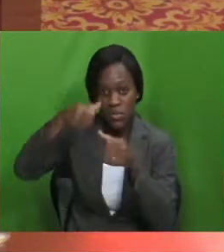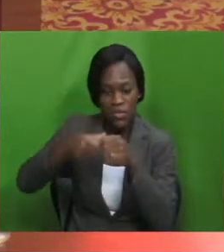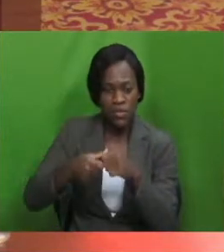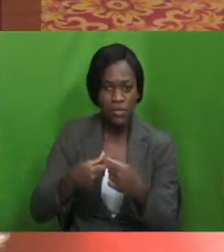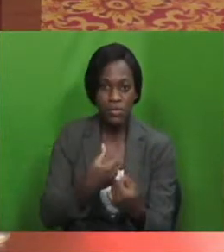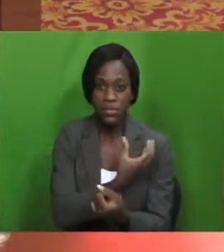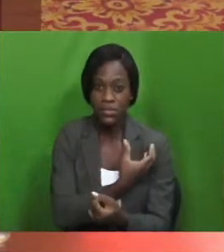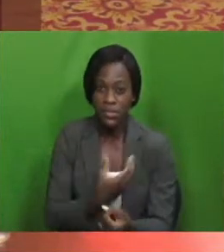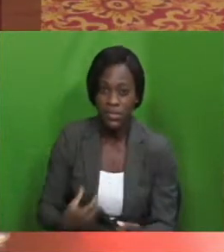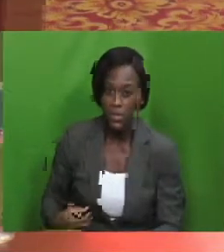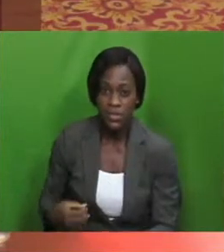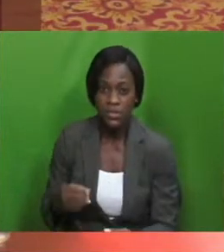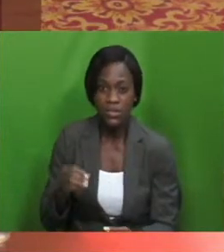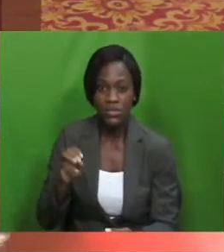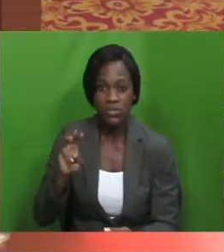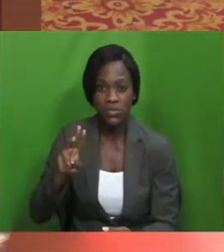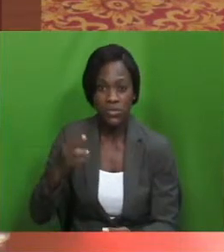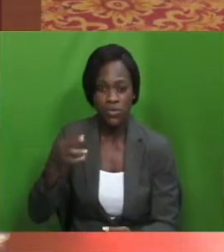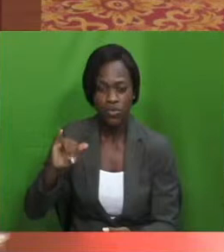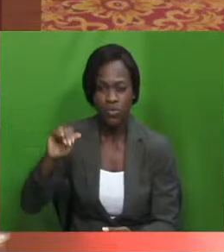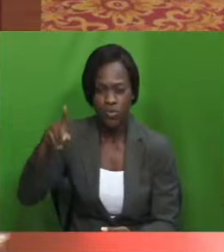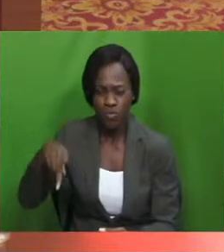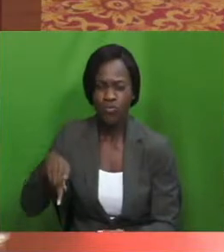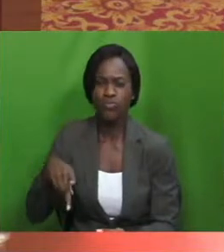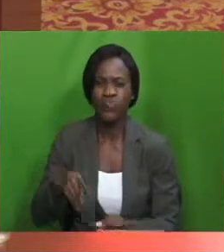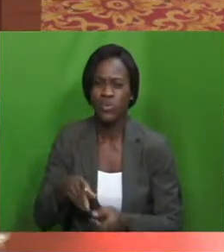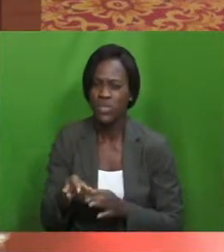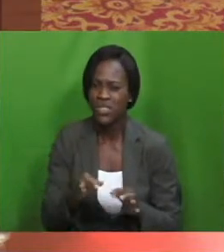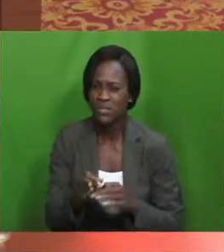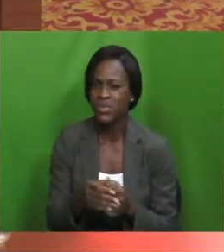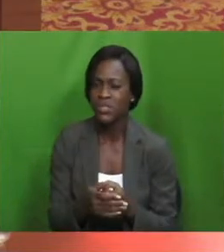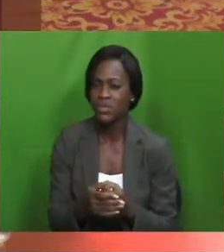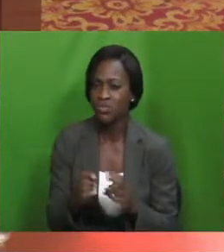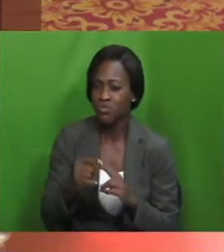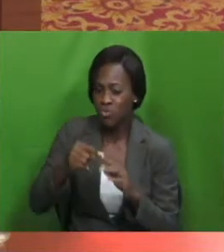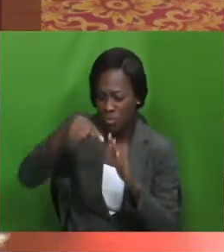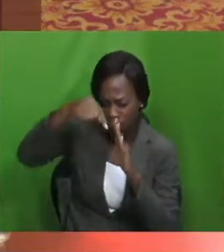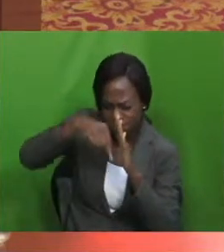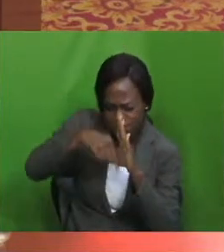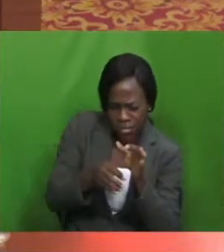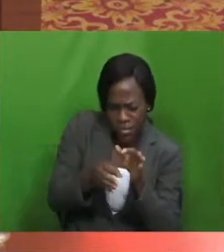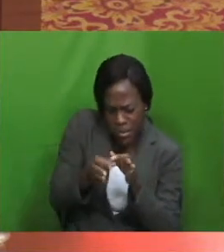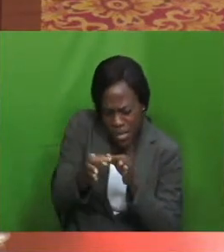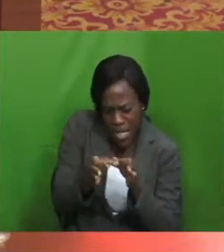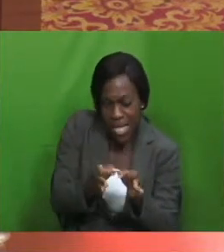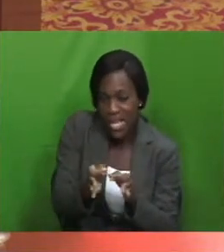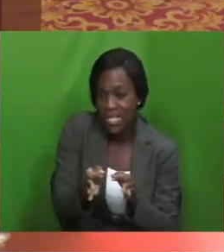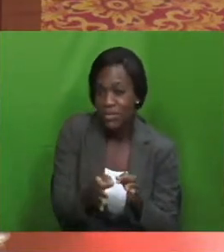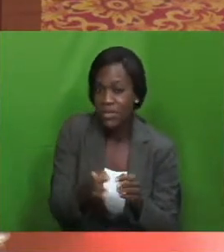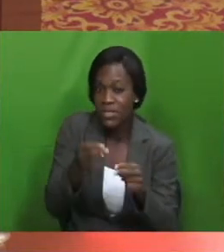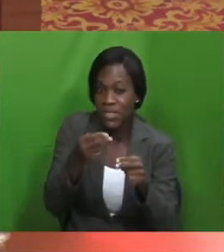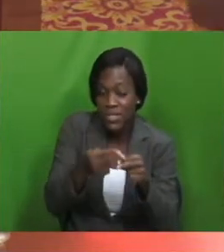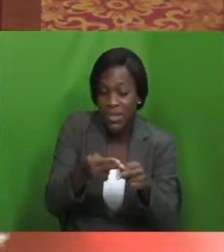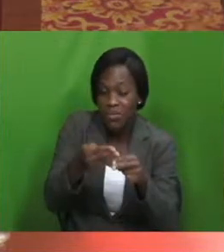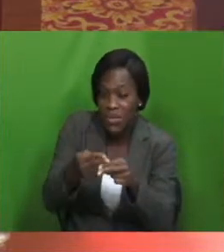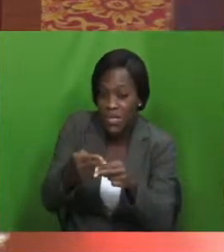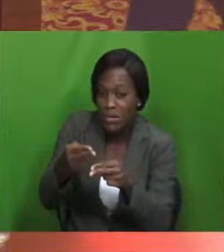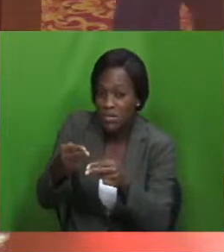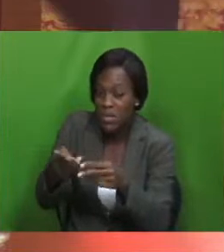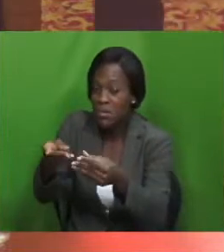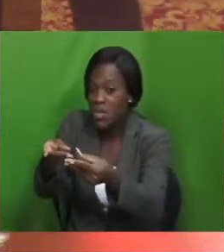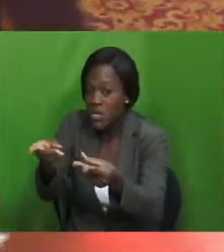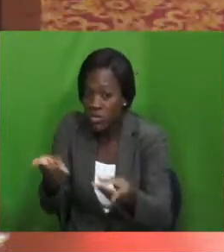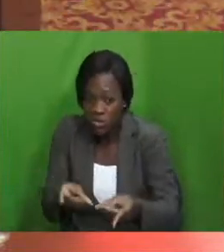is One District, One Factory. So we should go further downstream to give us the names of the districts where they are